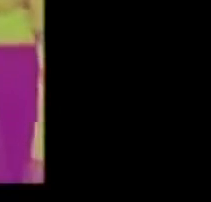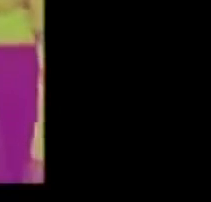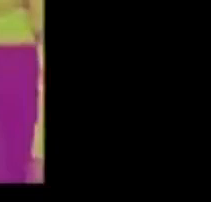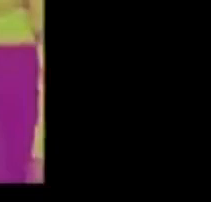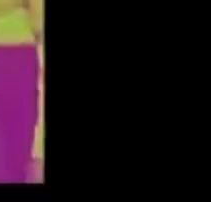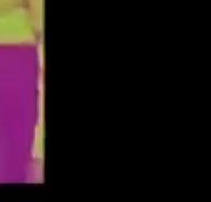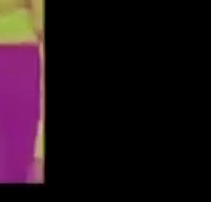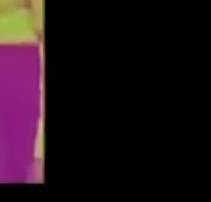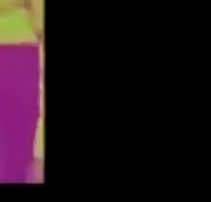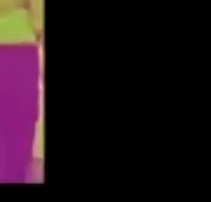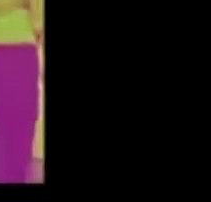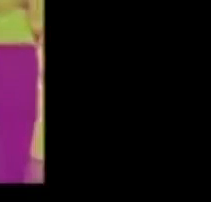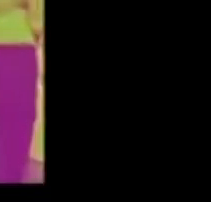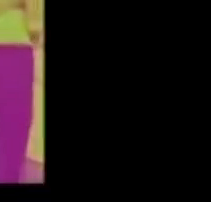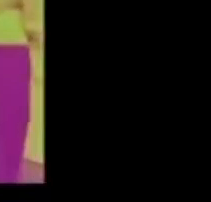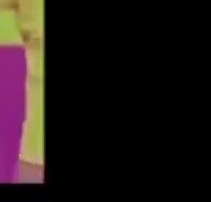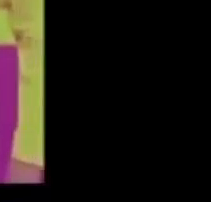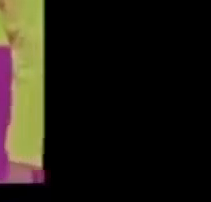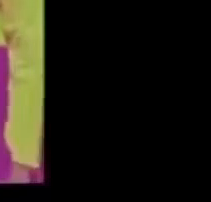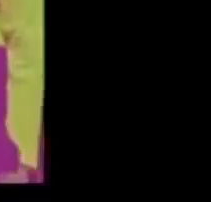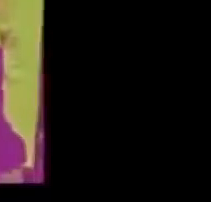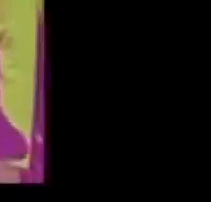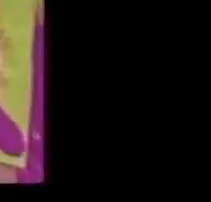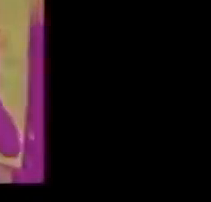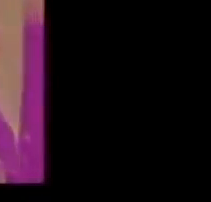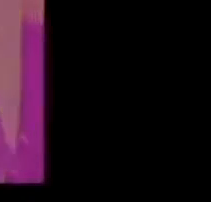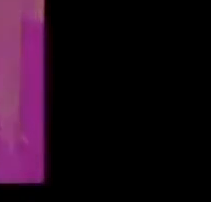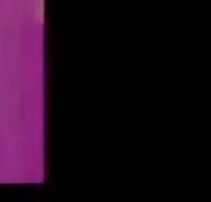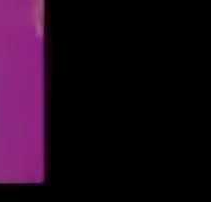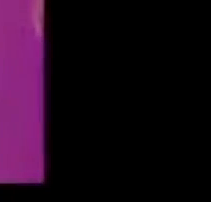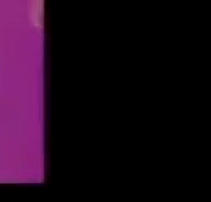here to break the yoke.